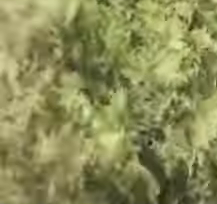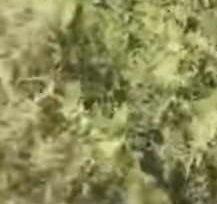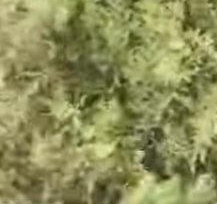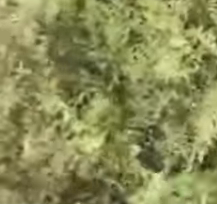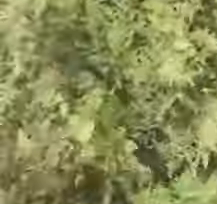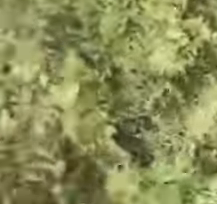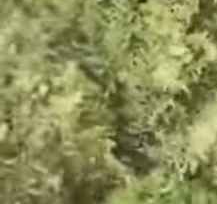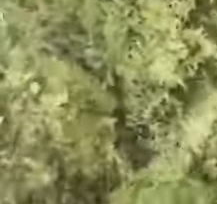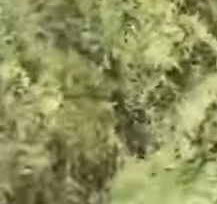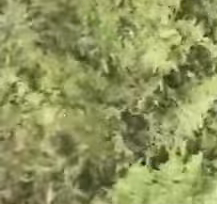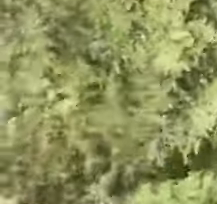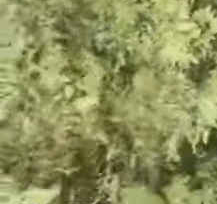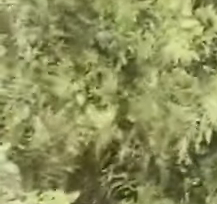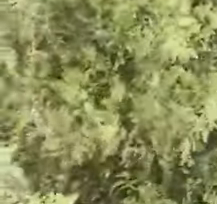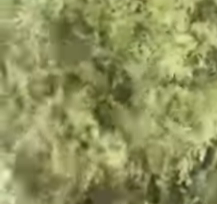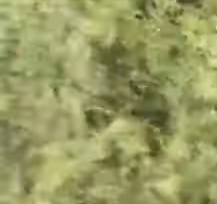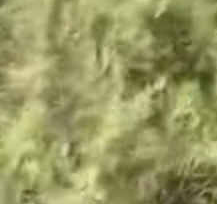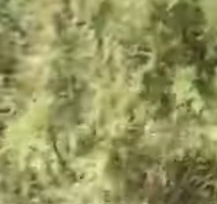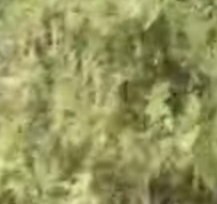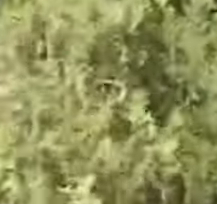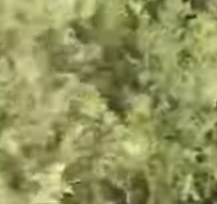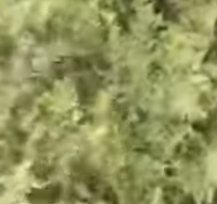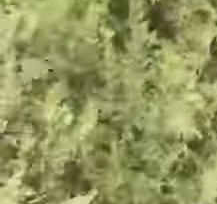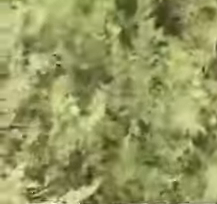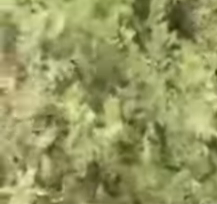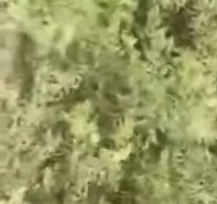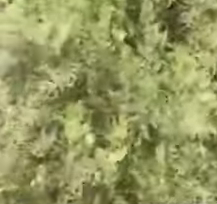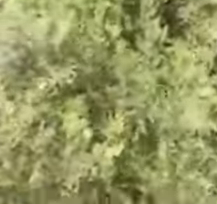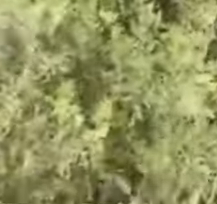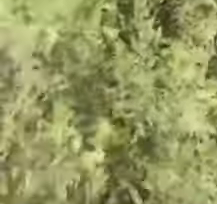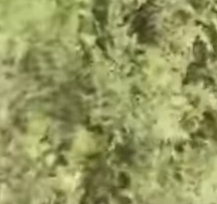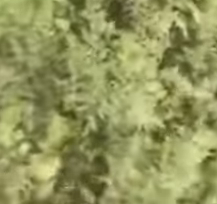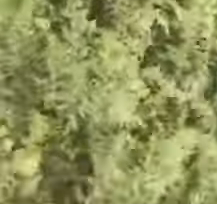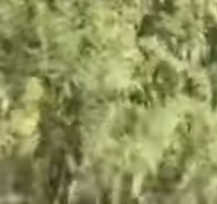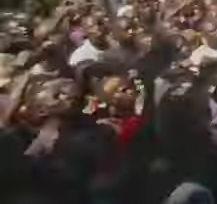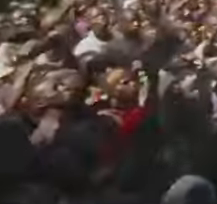population is under 35, the promise is intoxicating.